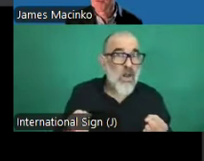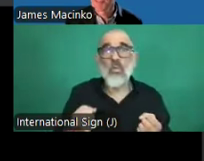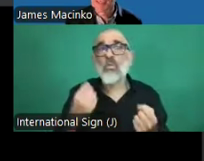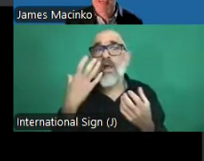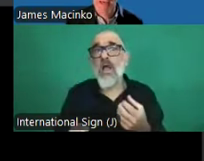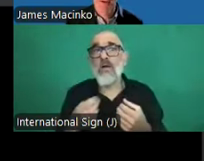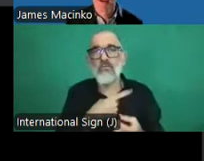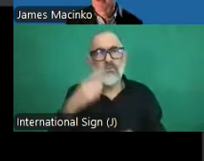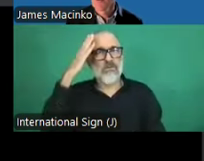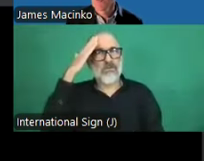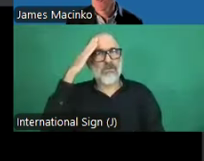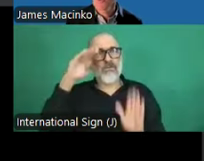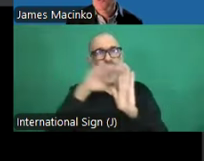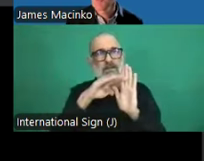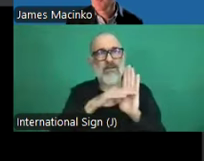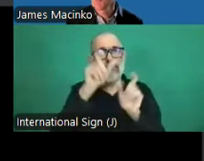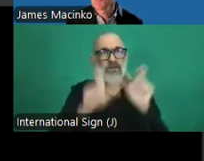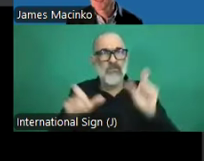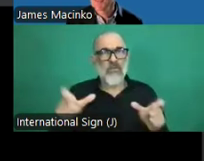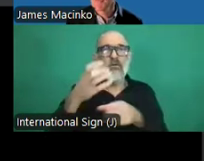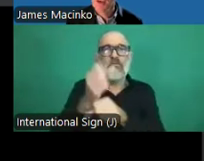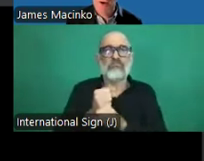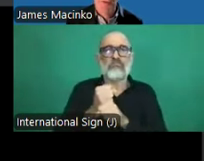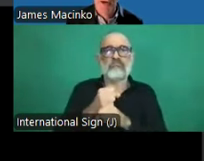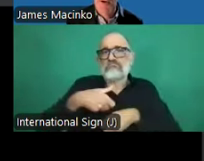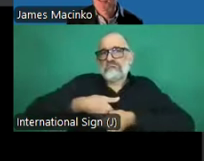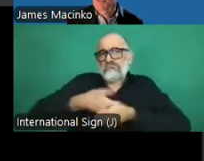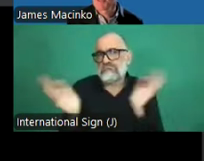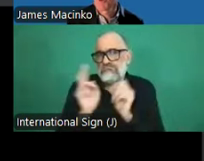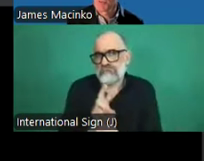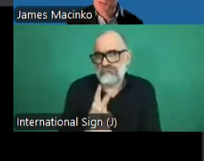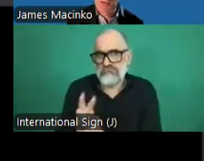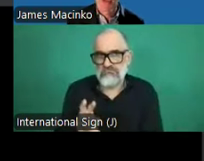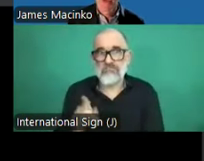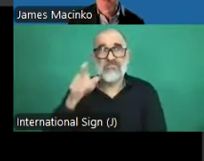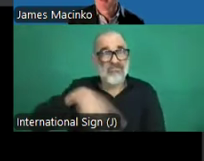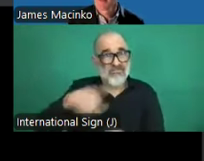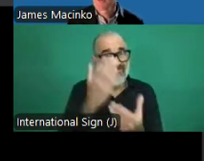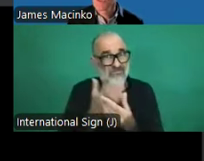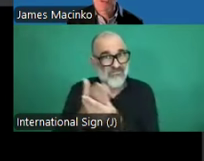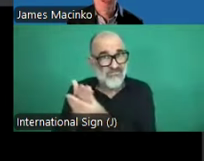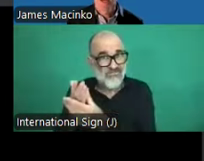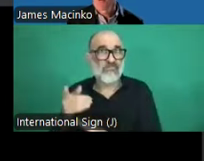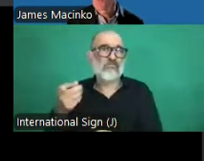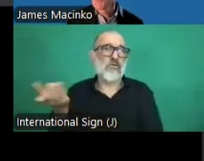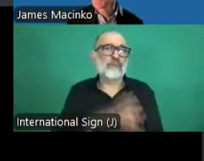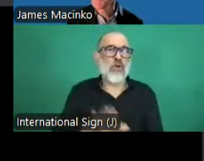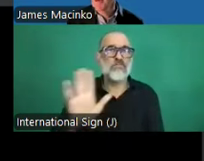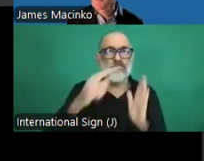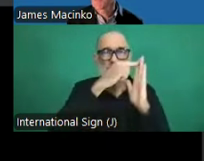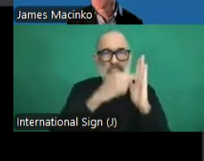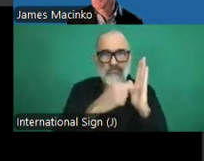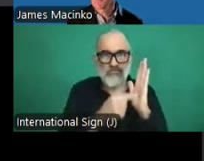them from this indicator. Also, people who receive healthcare, such as through the Brazilian SUS, who